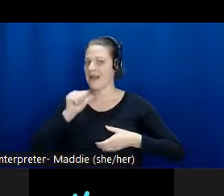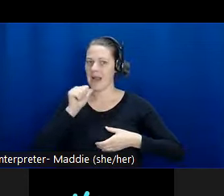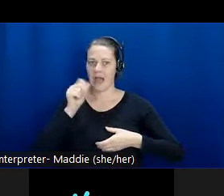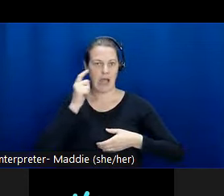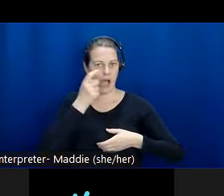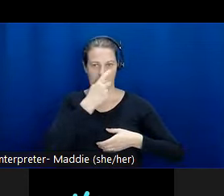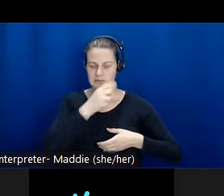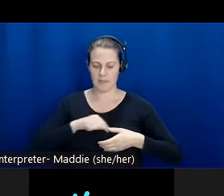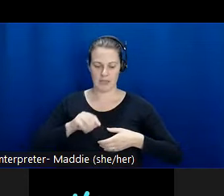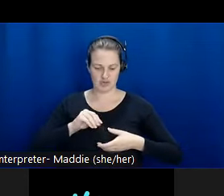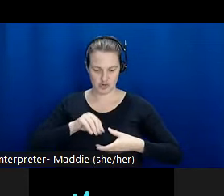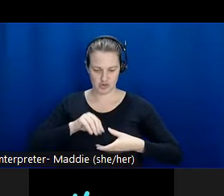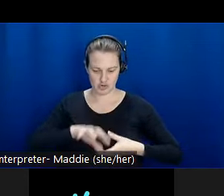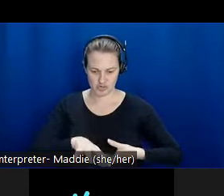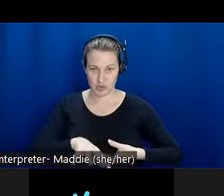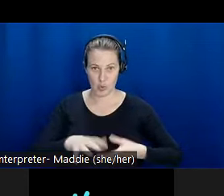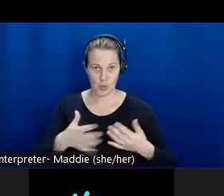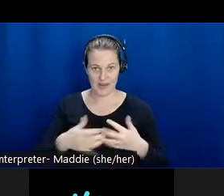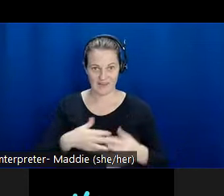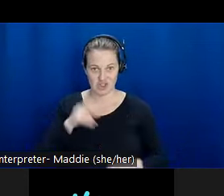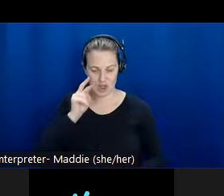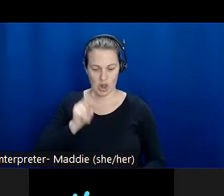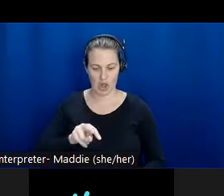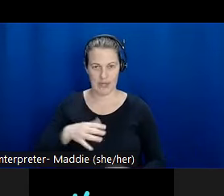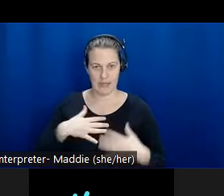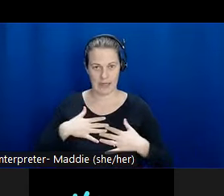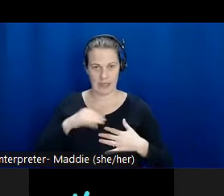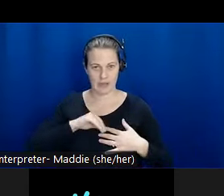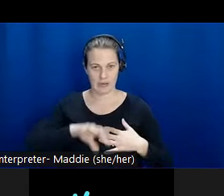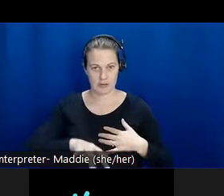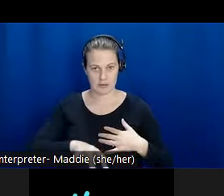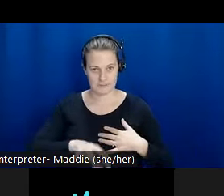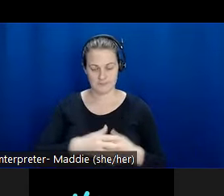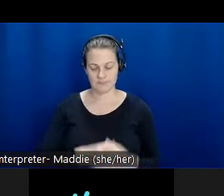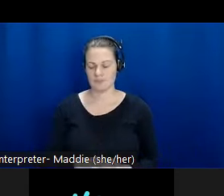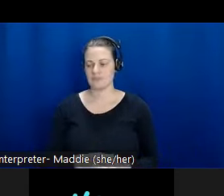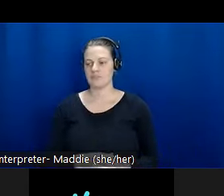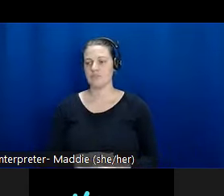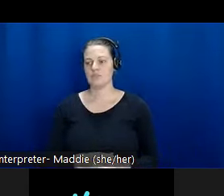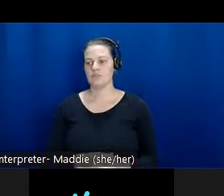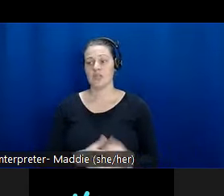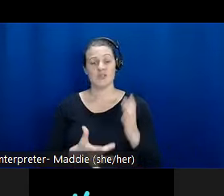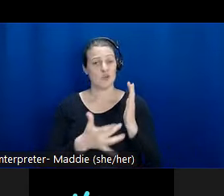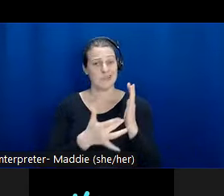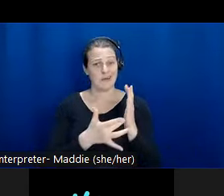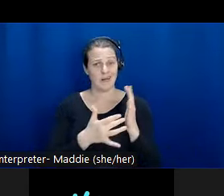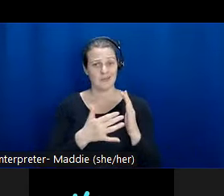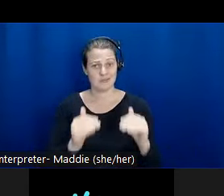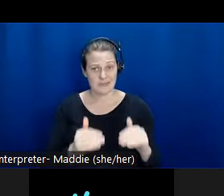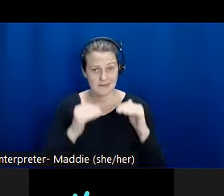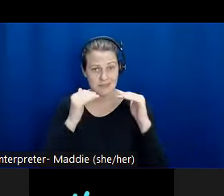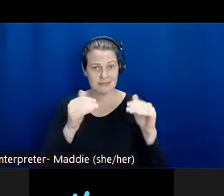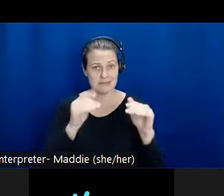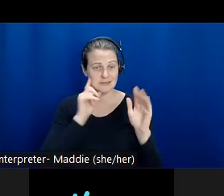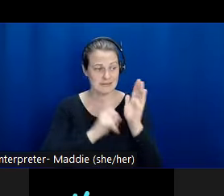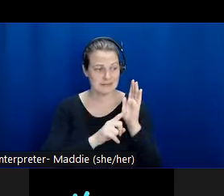she's looking at. And so in conclusion, technological advancements and assessments for people